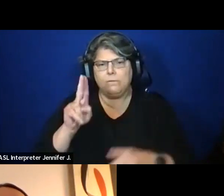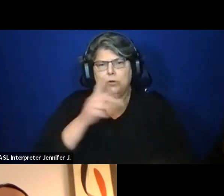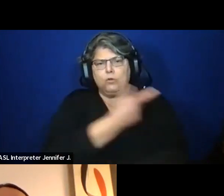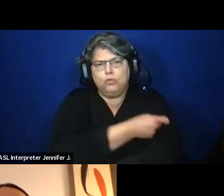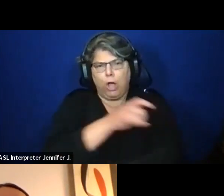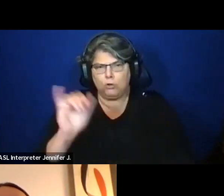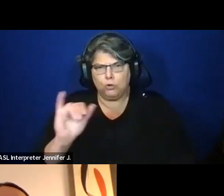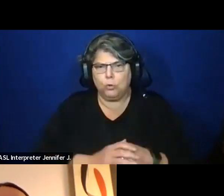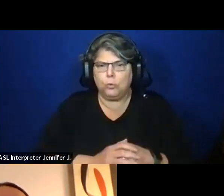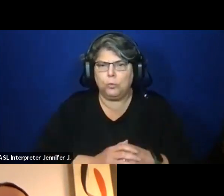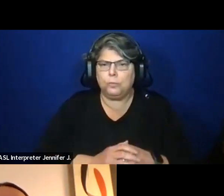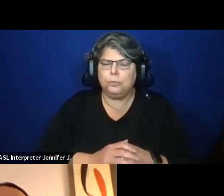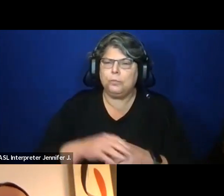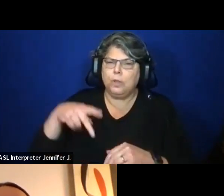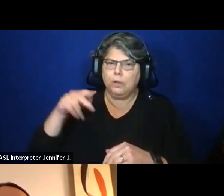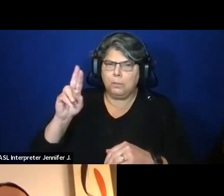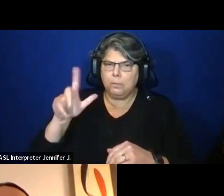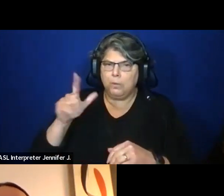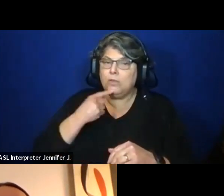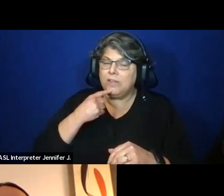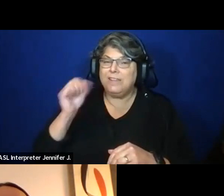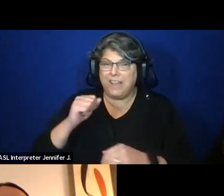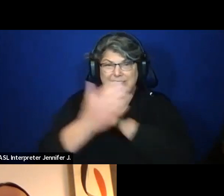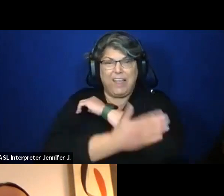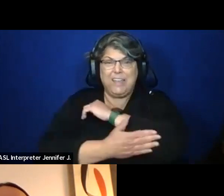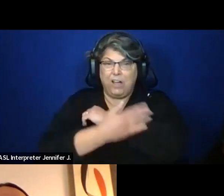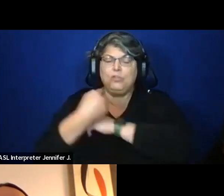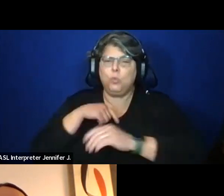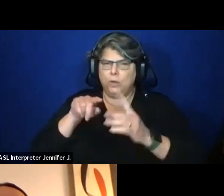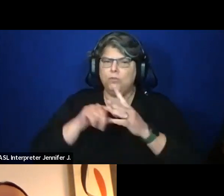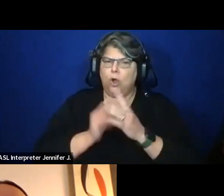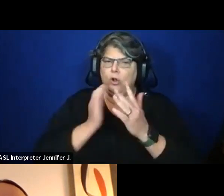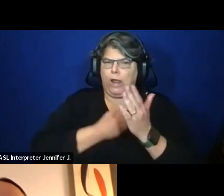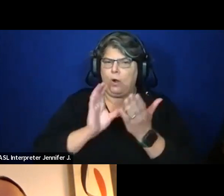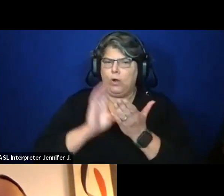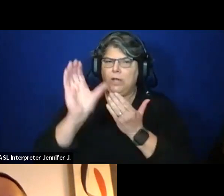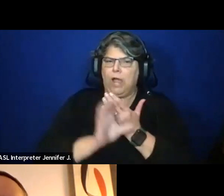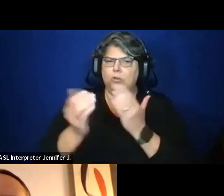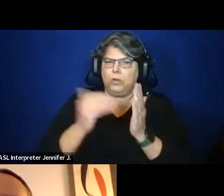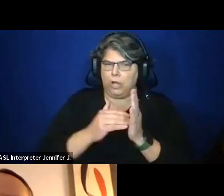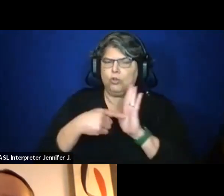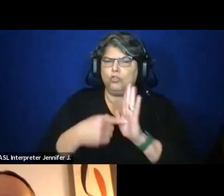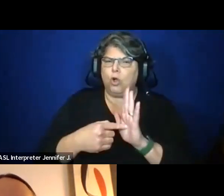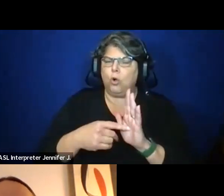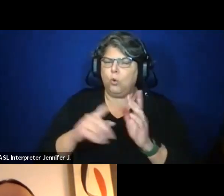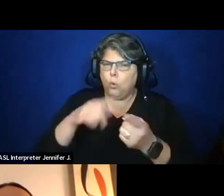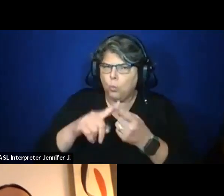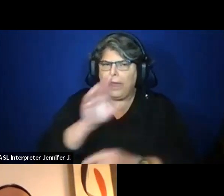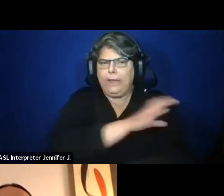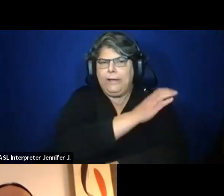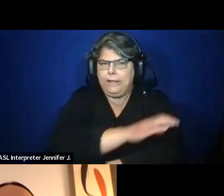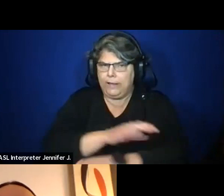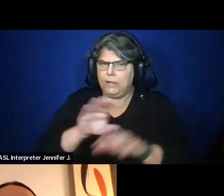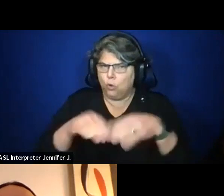mentioned earlier, the county, we have reactivated our calendar, which shows the available clinics each day for both